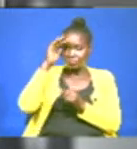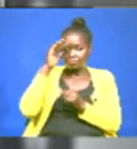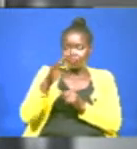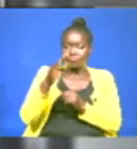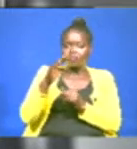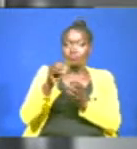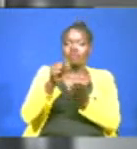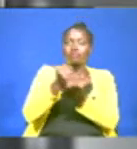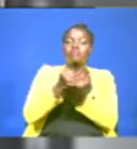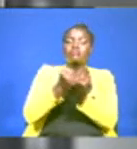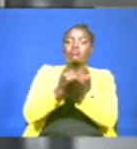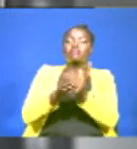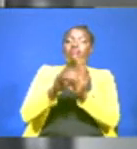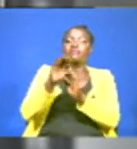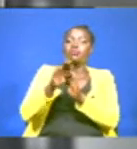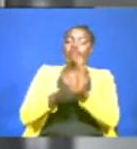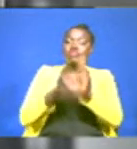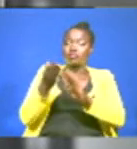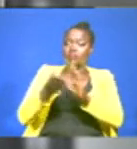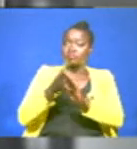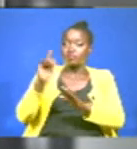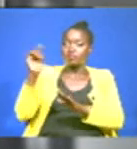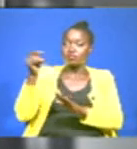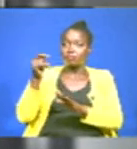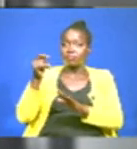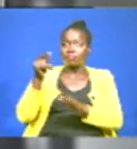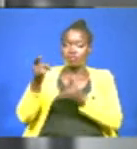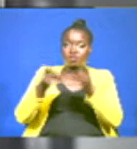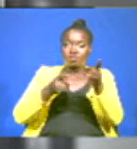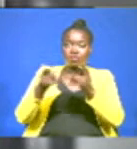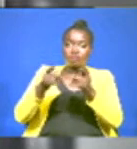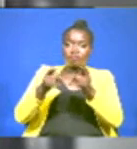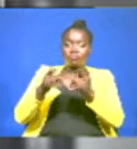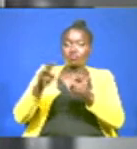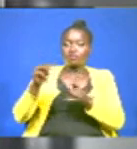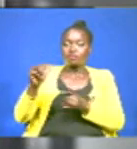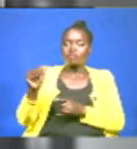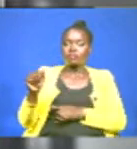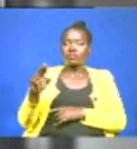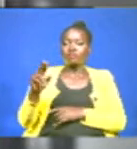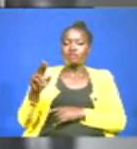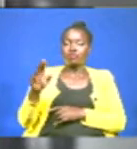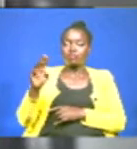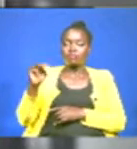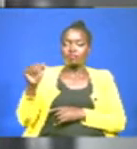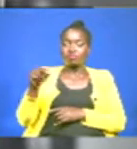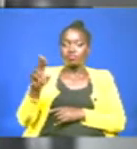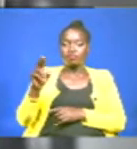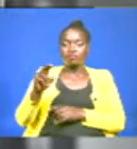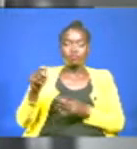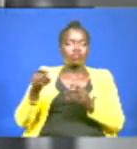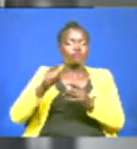of emergency throughout Kenya in an effort to contain the Mau Mau rebellion against British colonial rule.